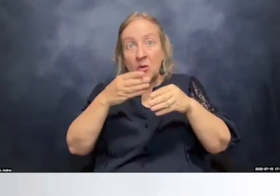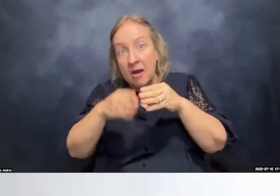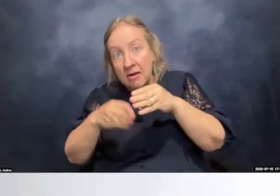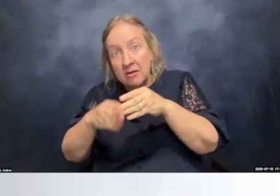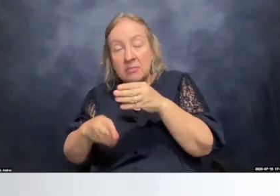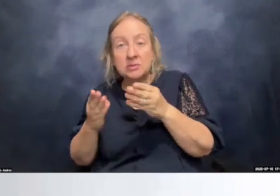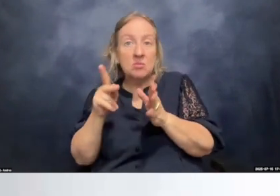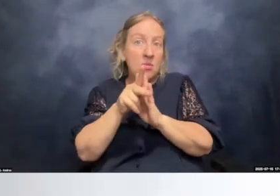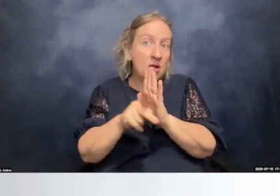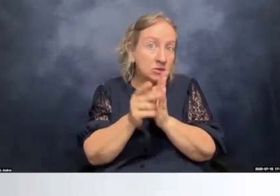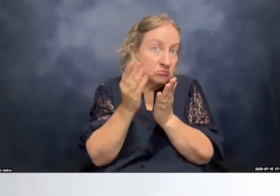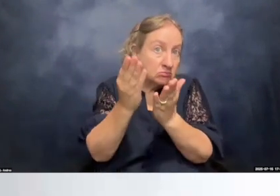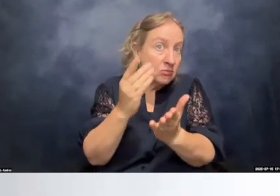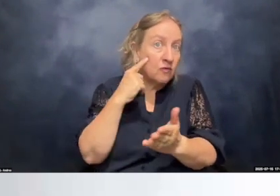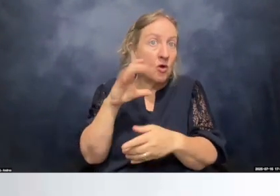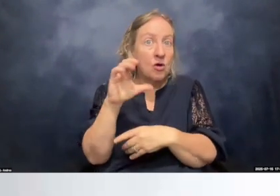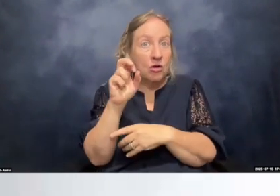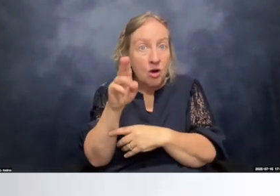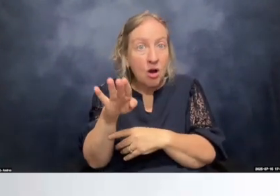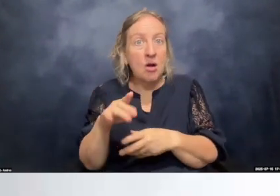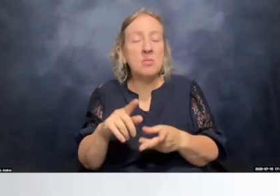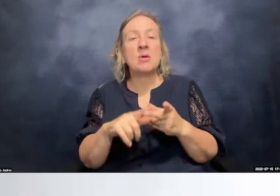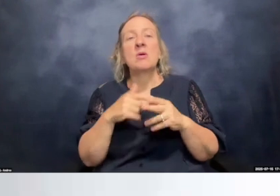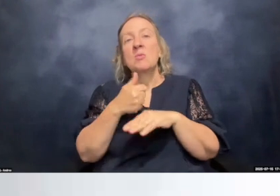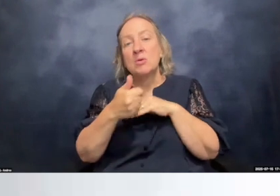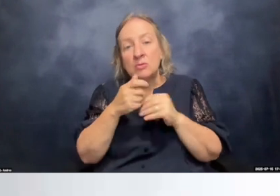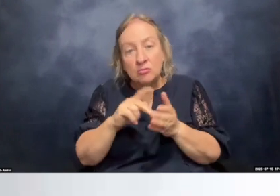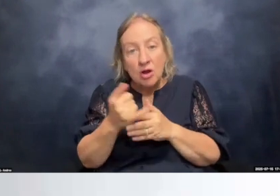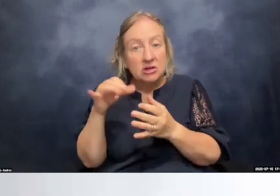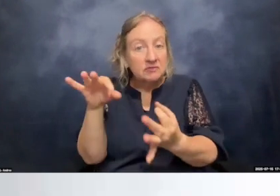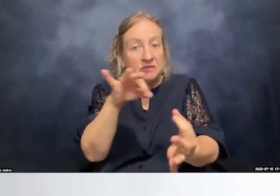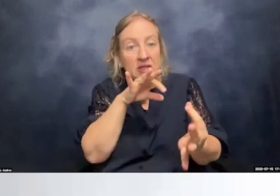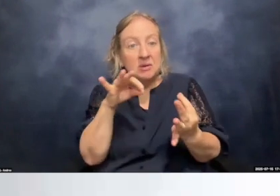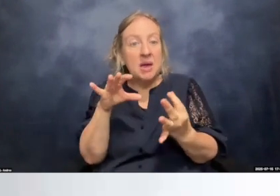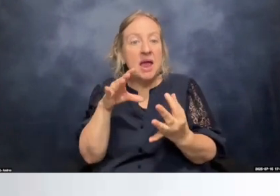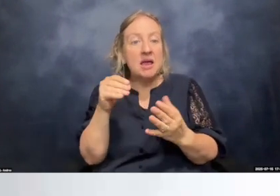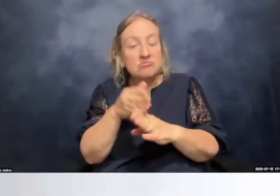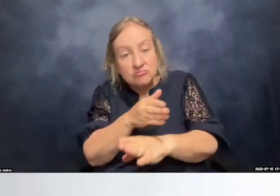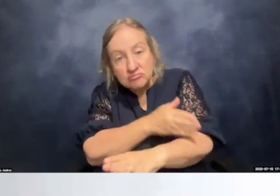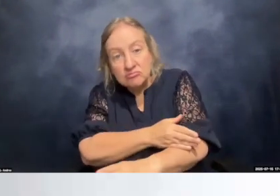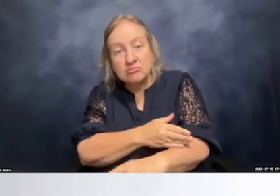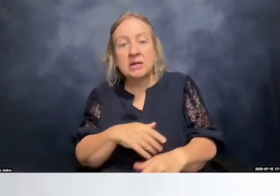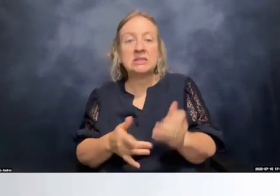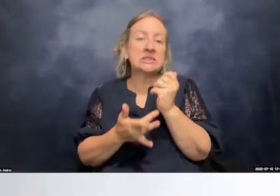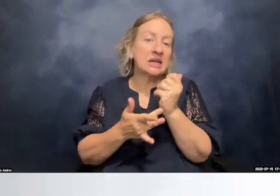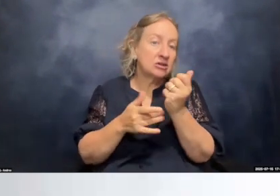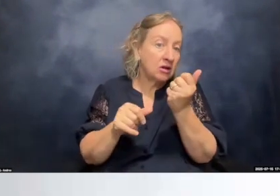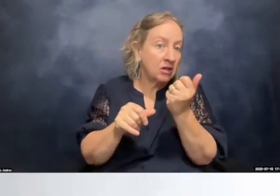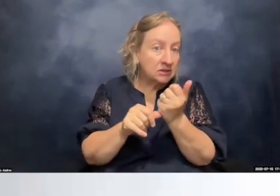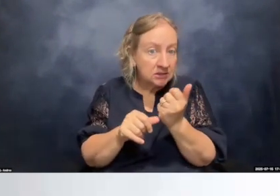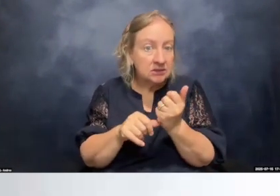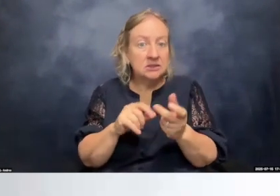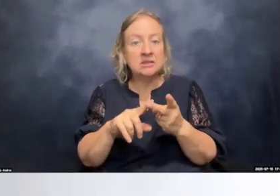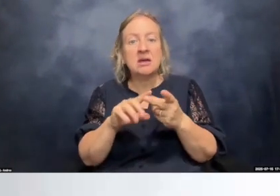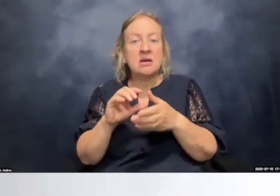CARB, mobility projects feedback and improvement, technical assistance, collaboration and